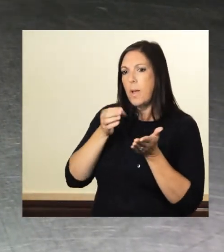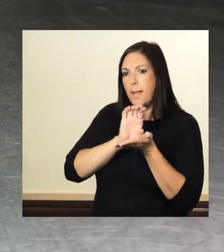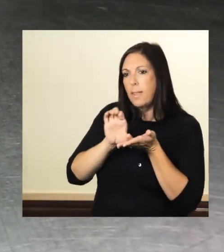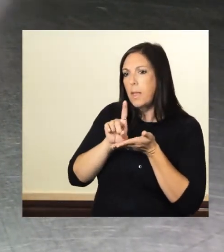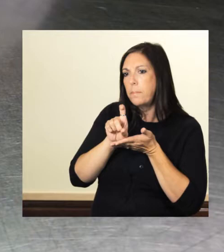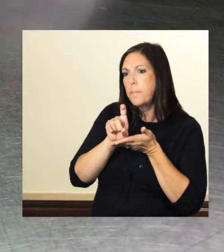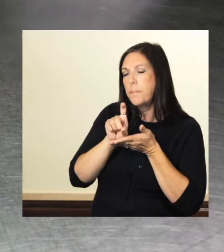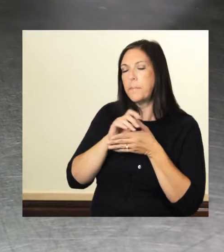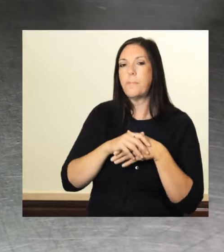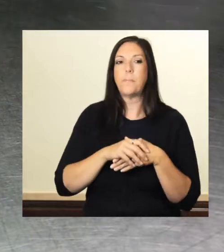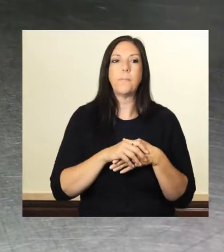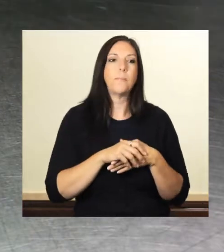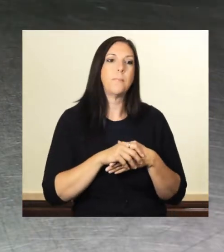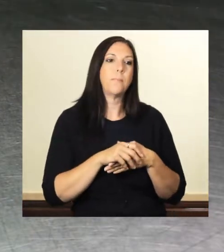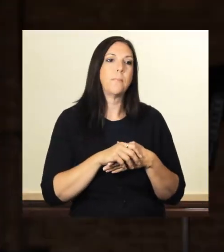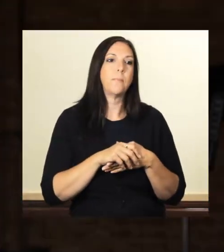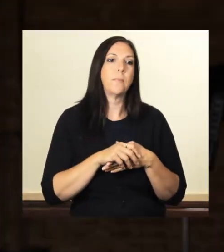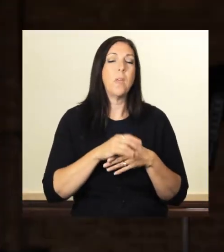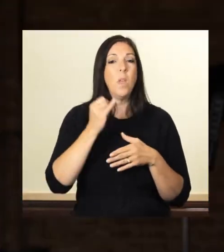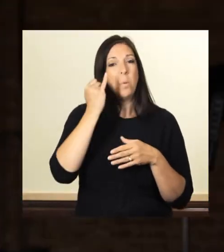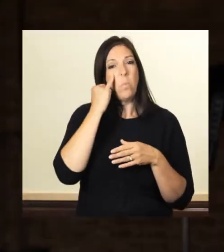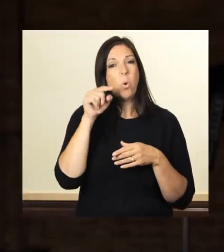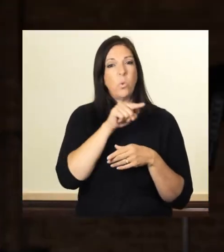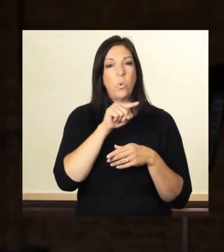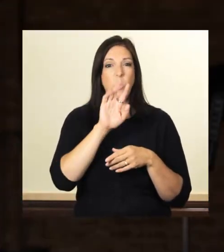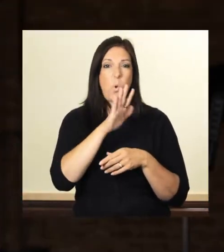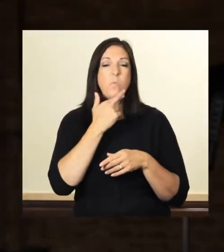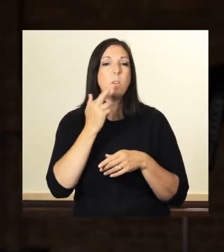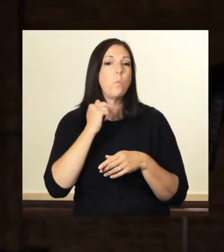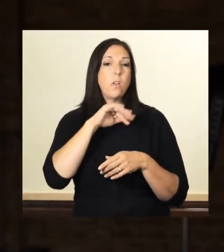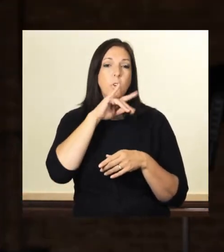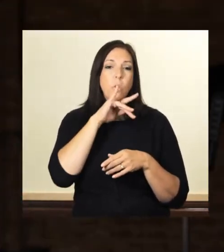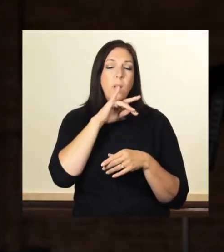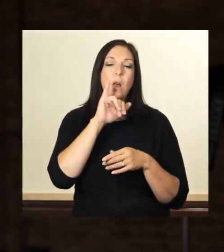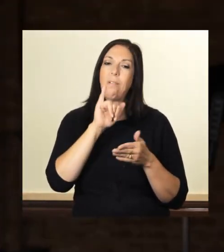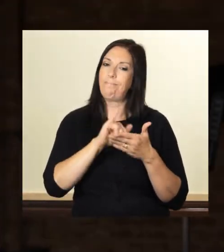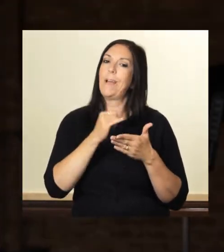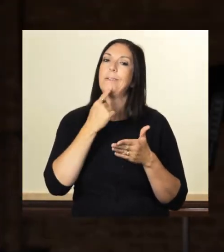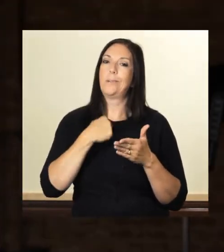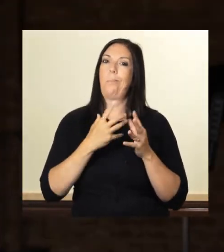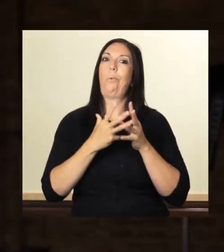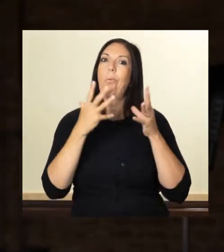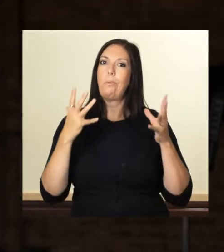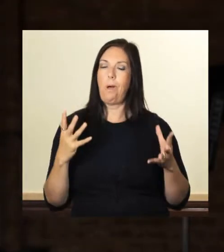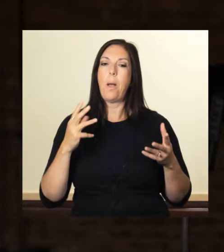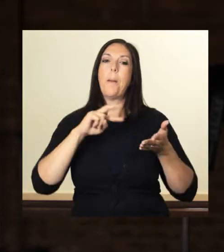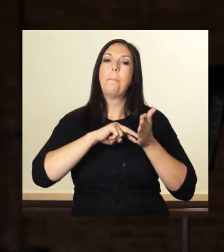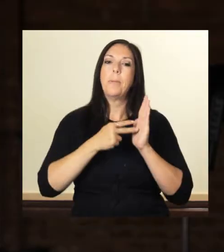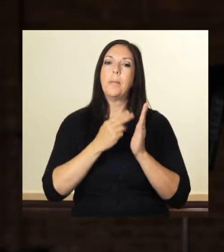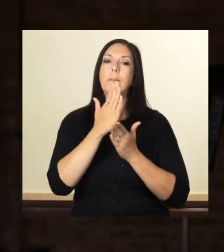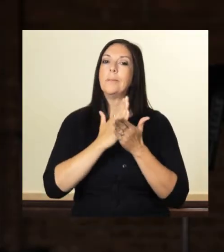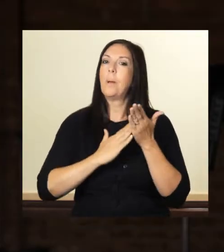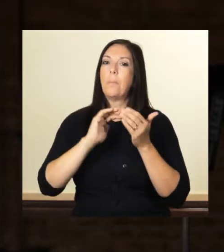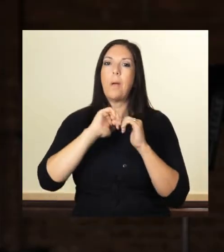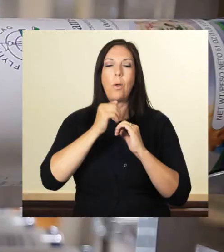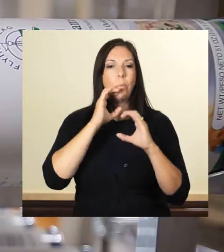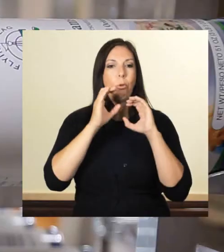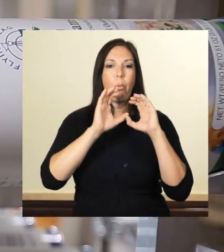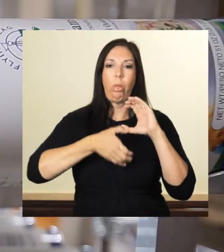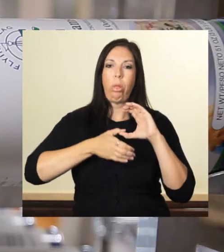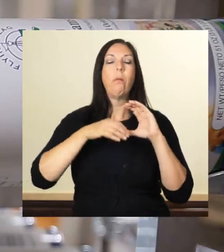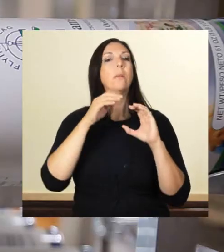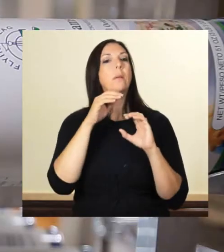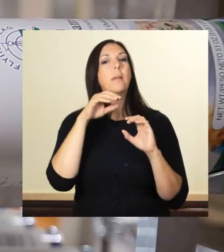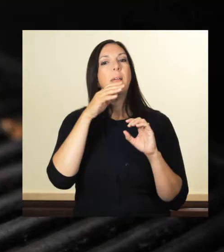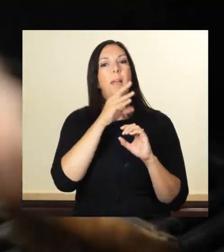if you have a dirty restaurant that tells me a lot that means there's miscommunication the